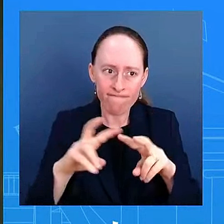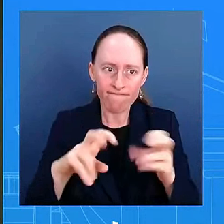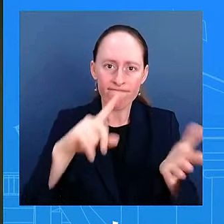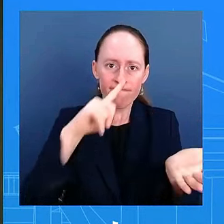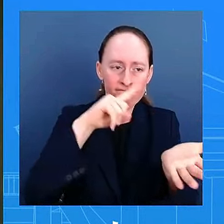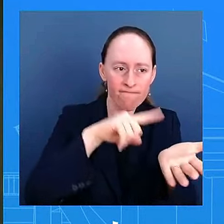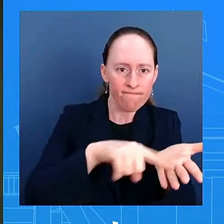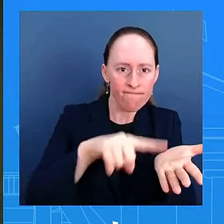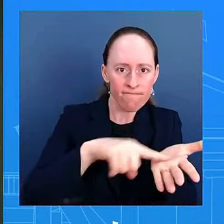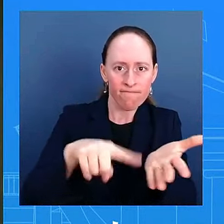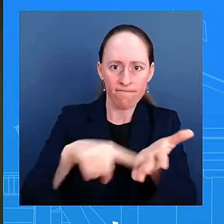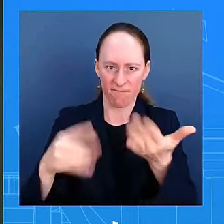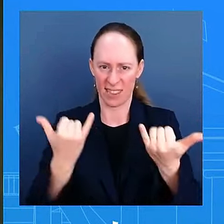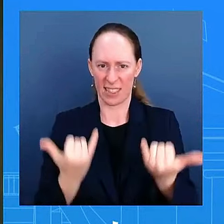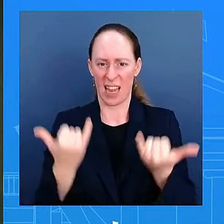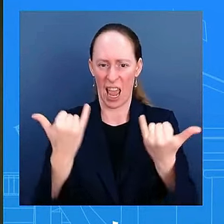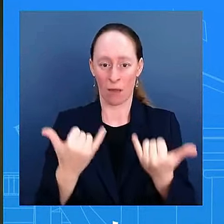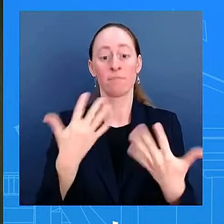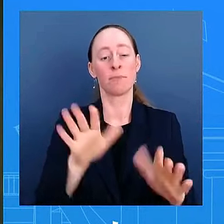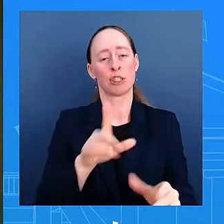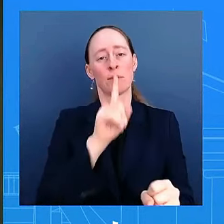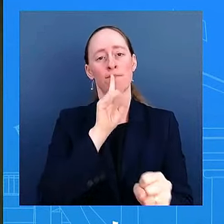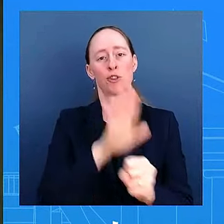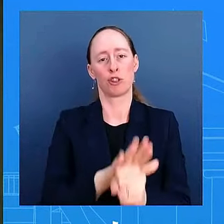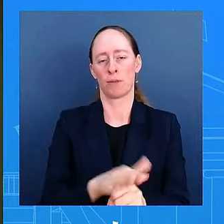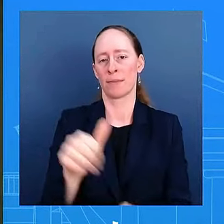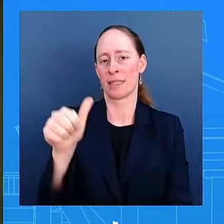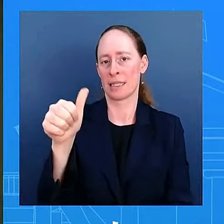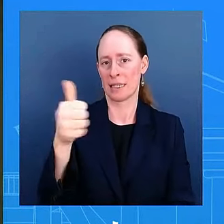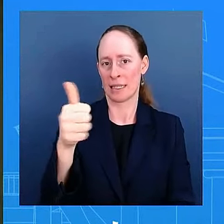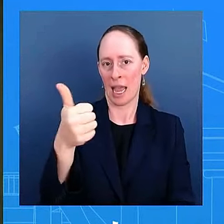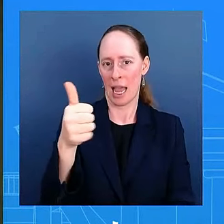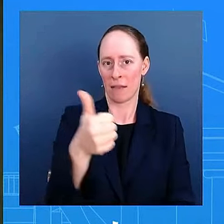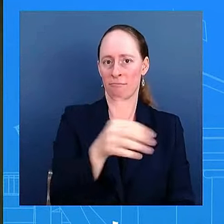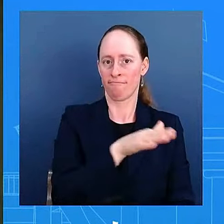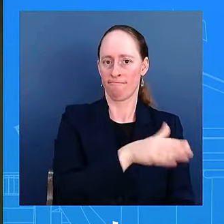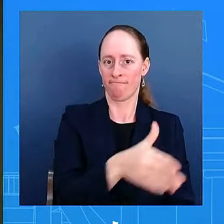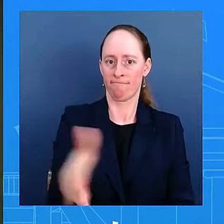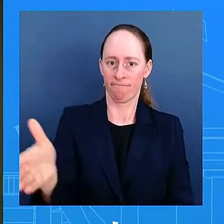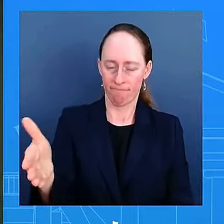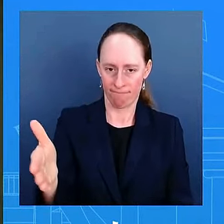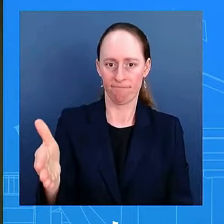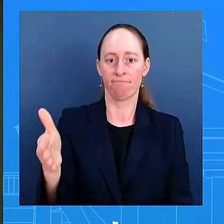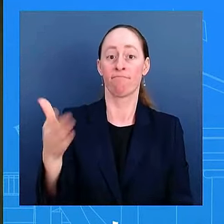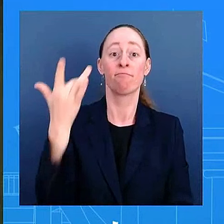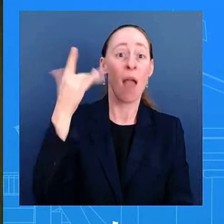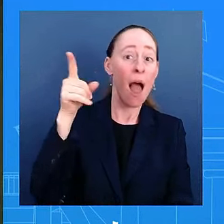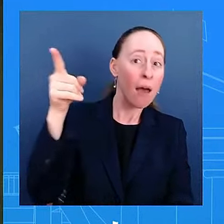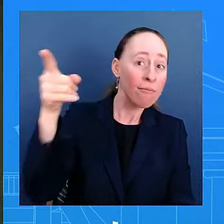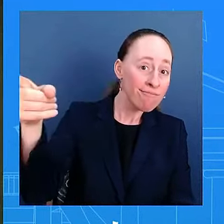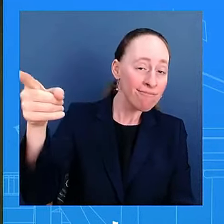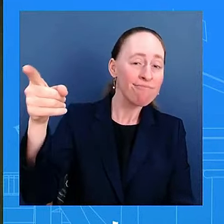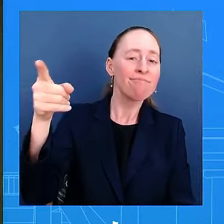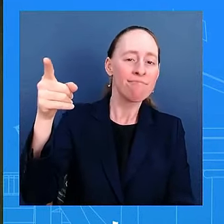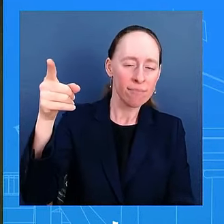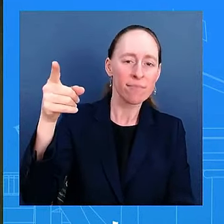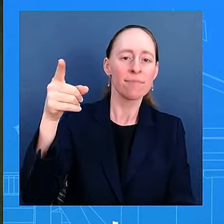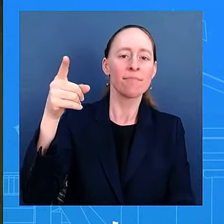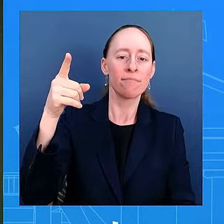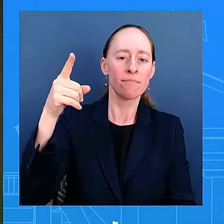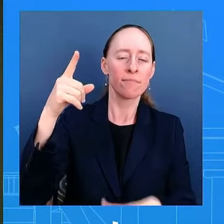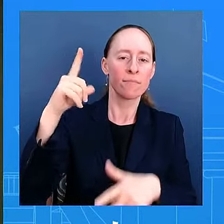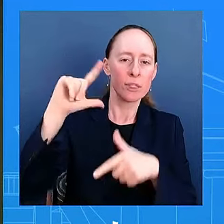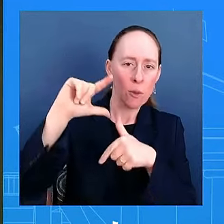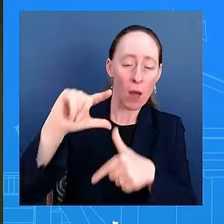those fatalities were caused by the tornadoes. But I just want to introduce a little bit of tentativeness